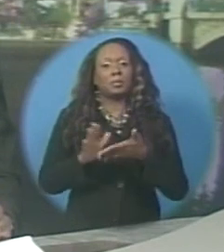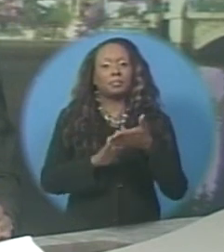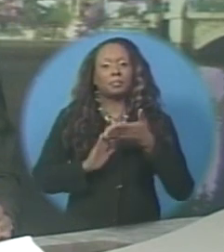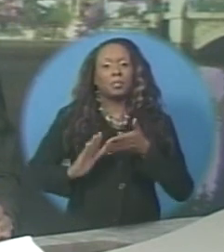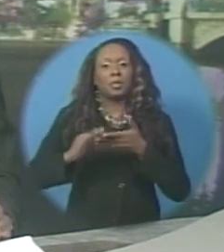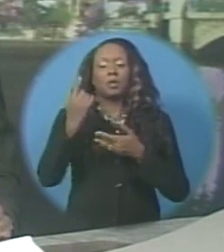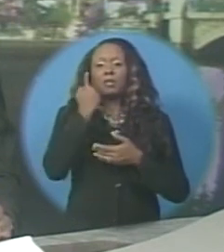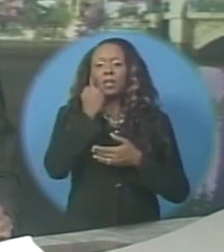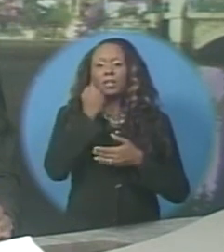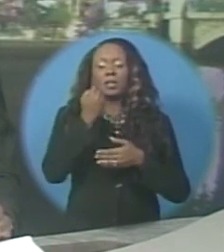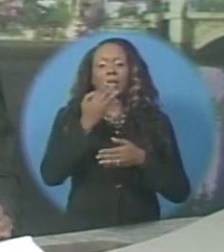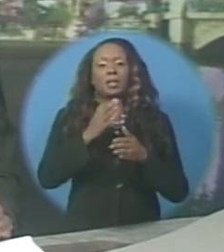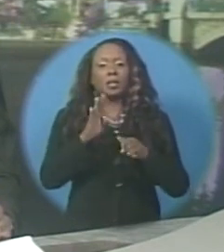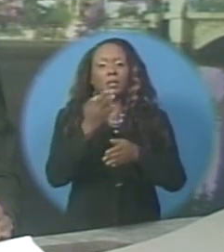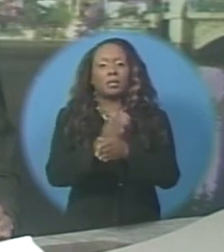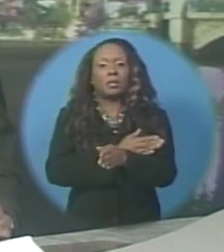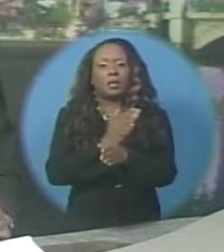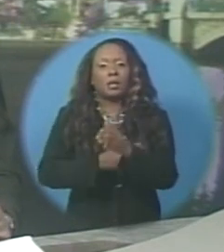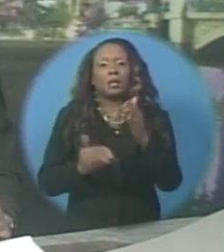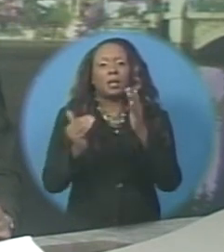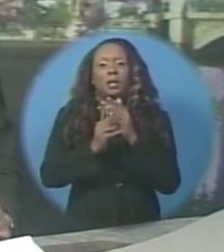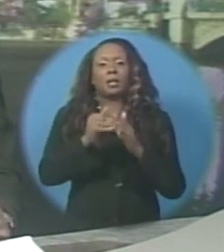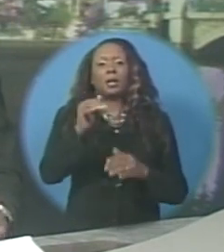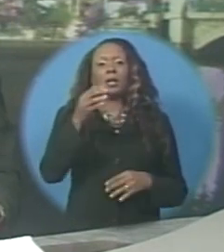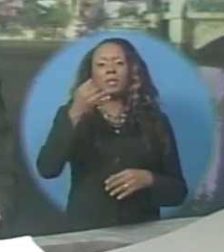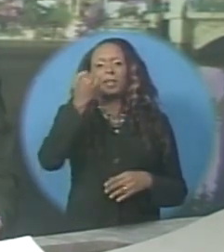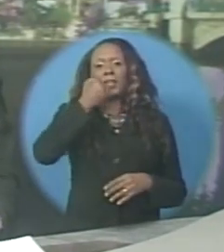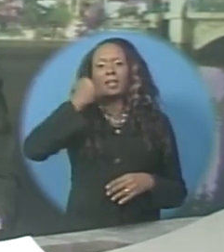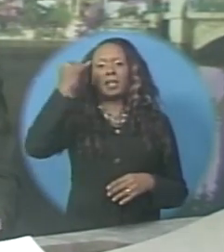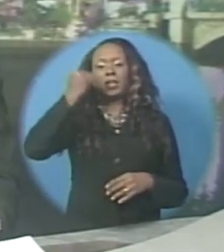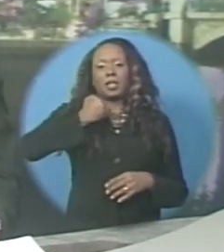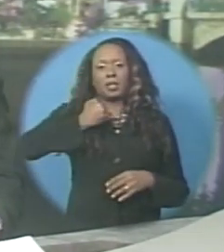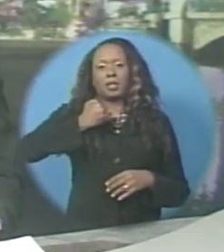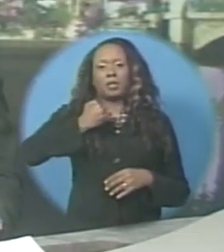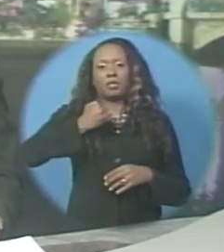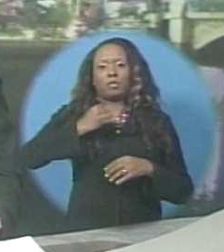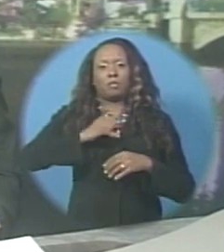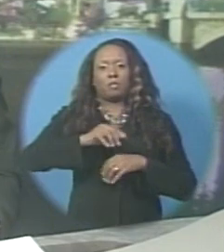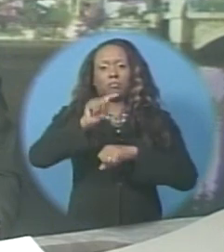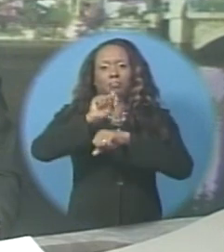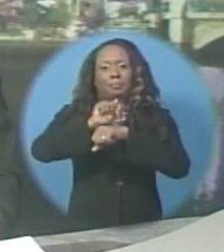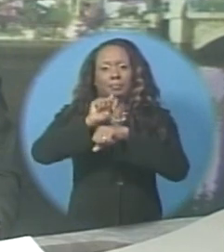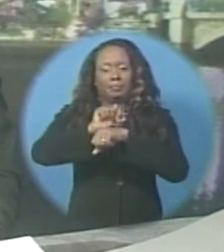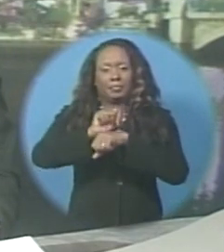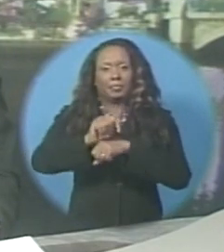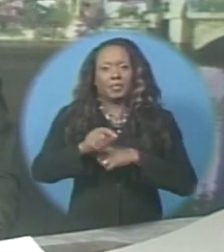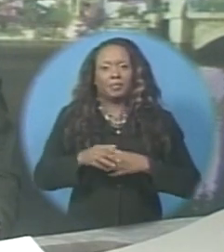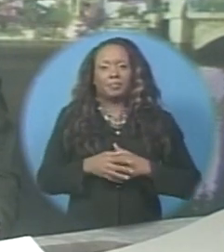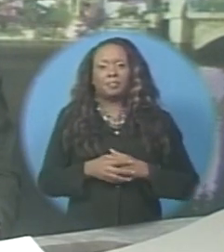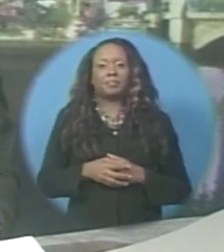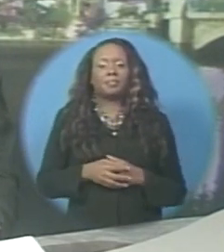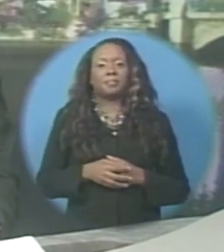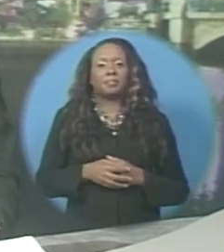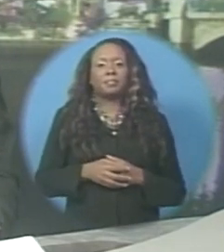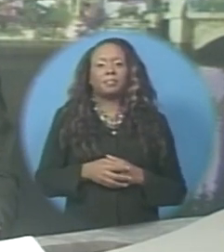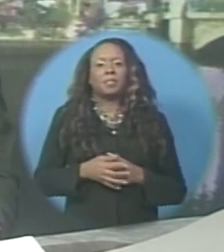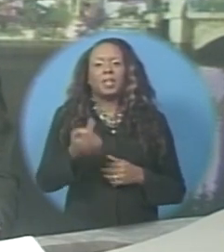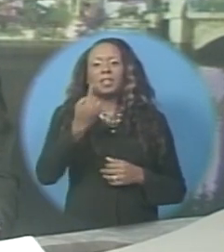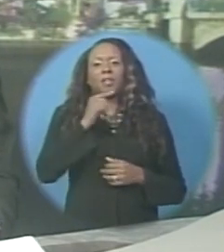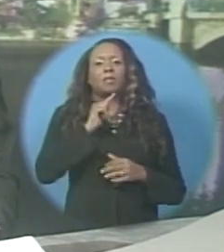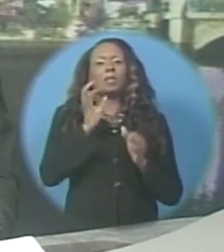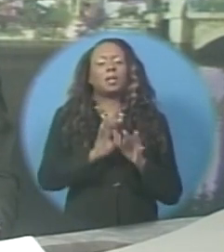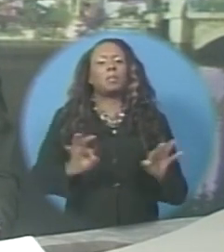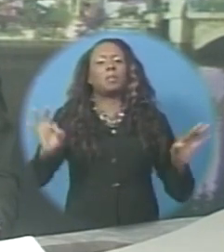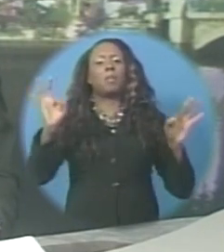Dr. Watson, however, lauded the recent redevelopment of the Nideh Israel Synagogue, describing the move as